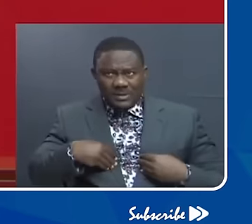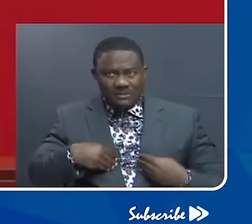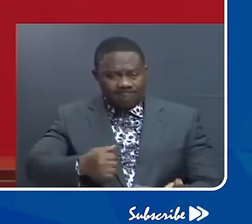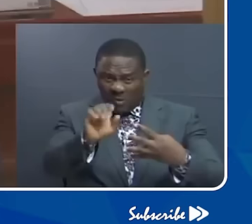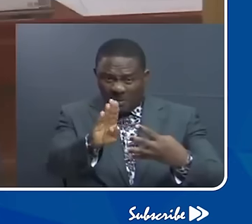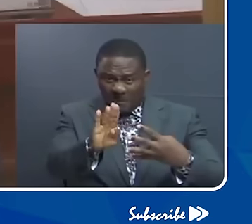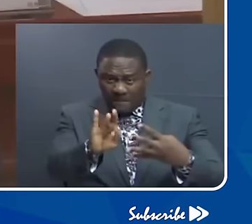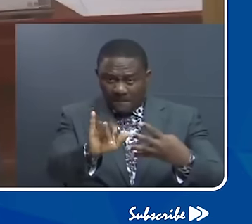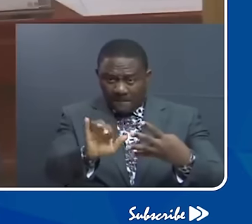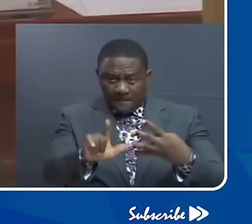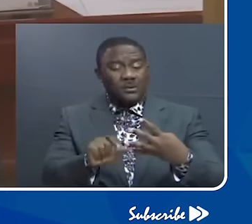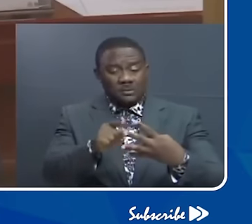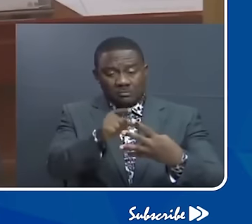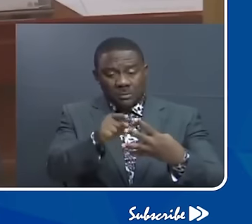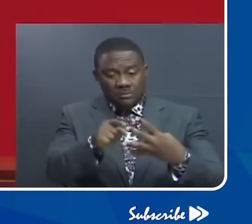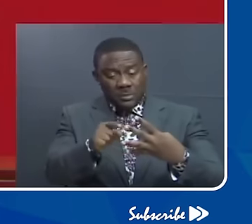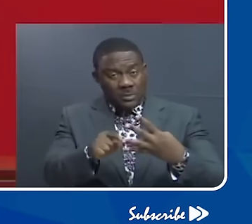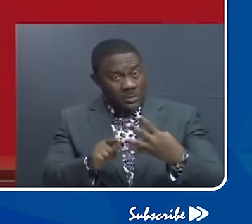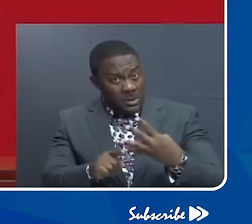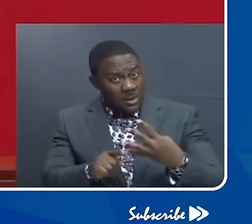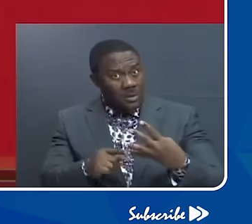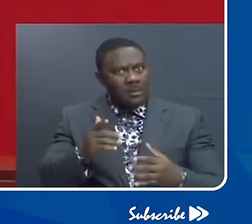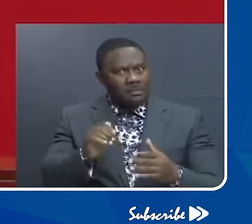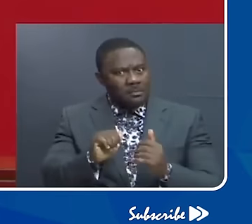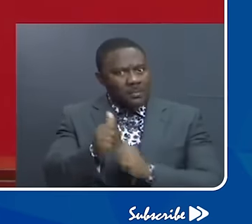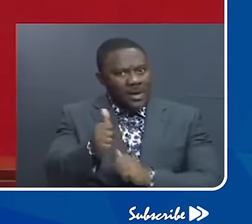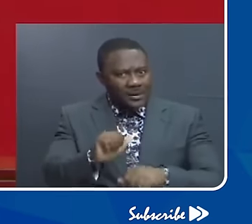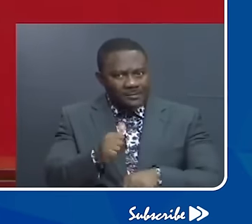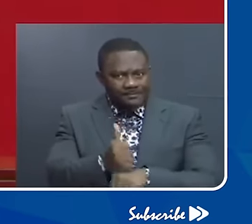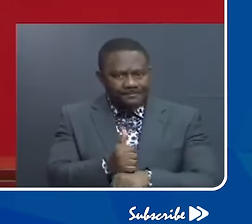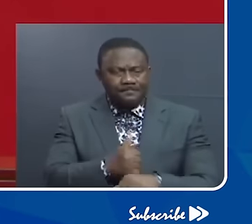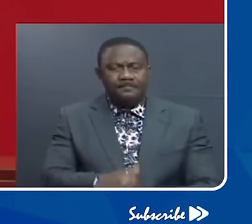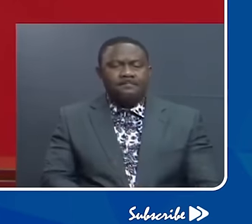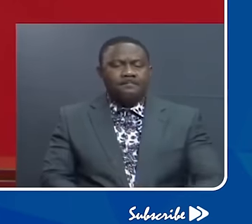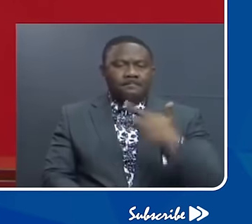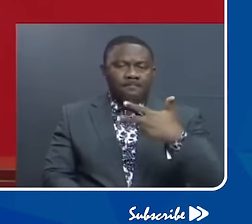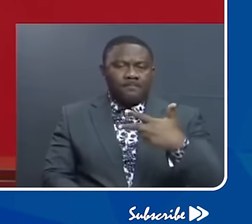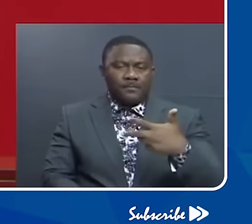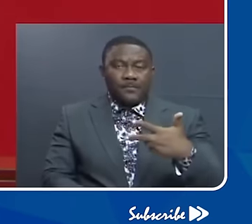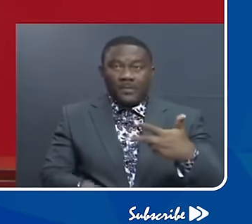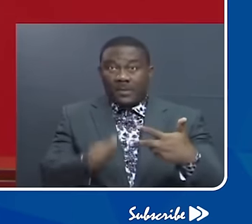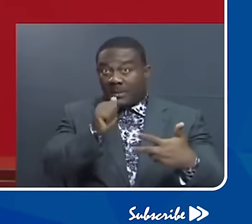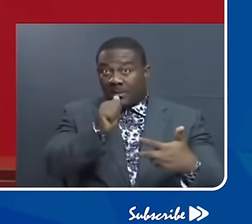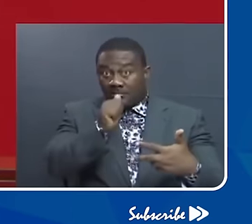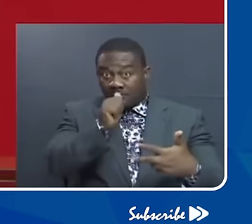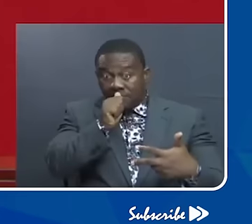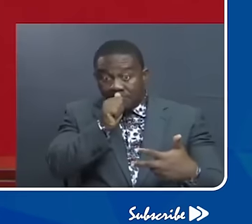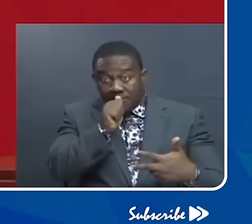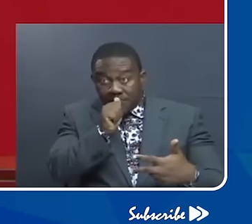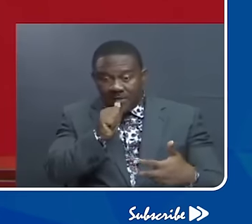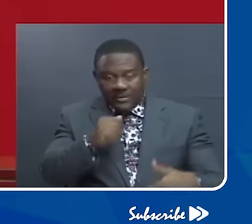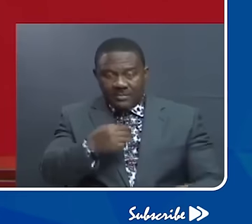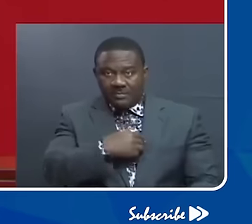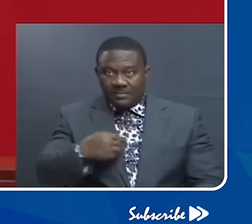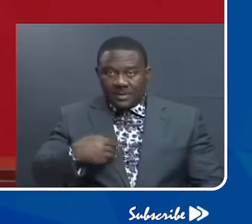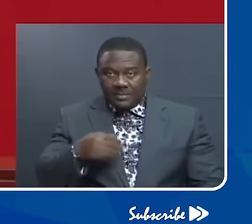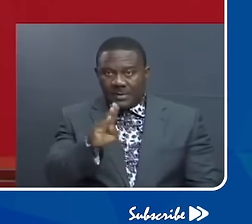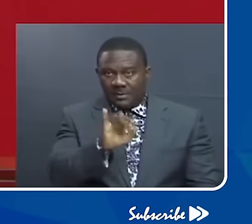bills passed by this House. Three private members' bills and